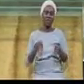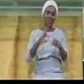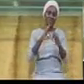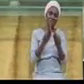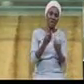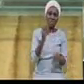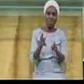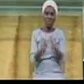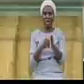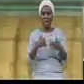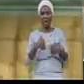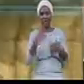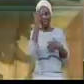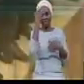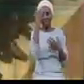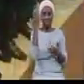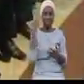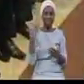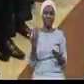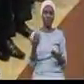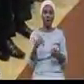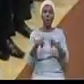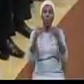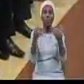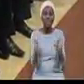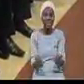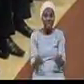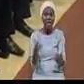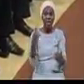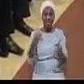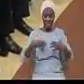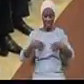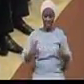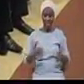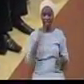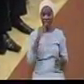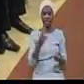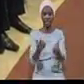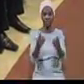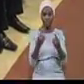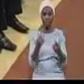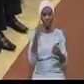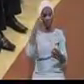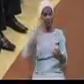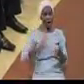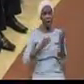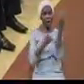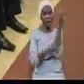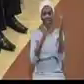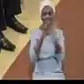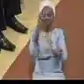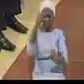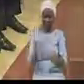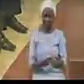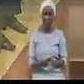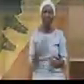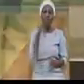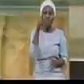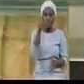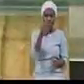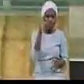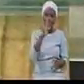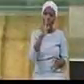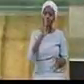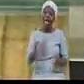But now the healing is coming for our land. You'll be alive to see it.